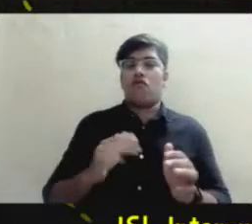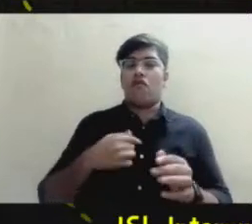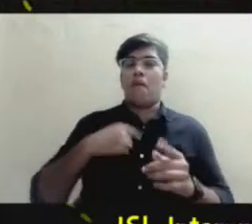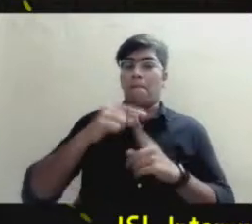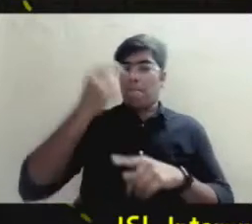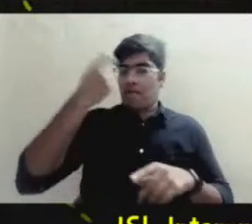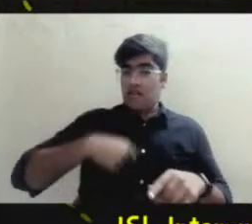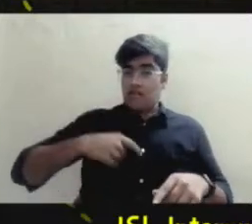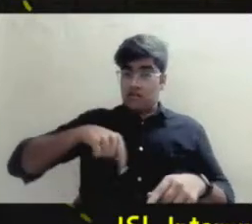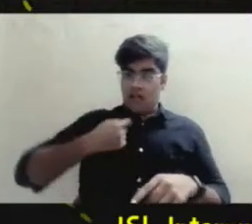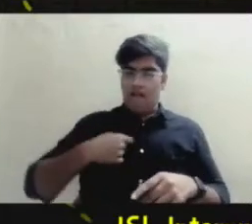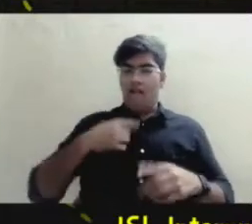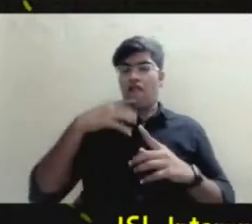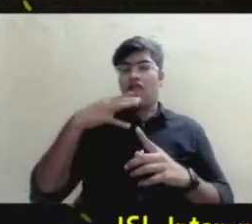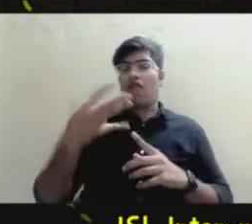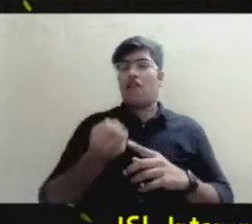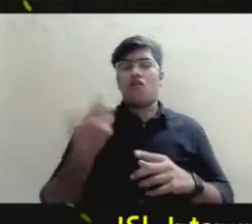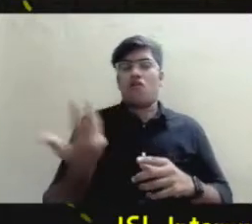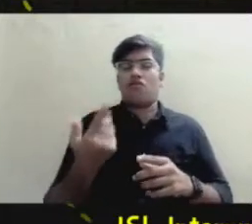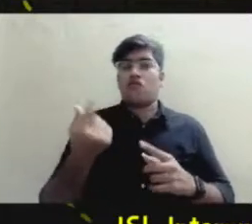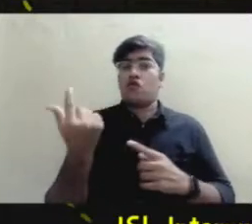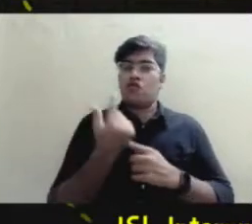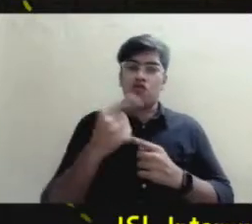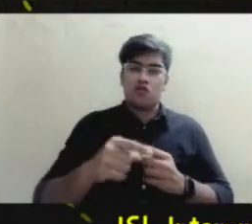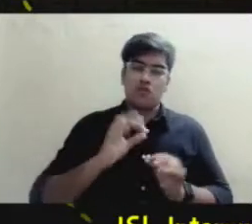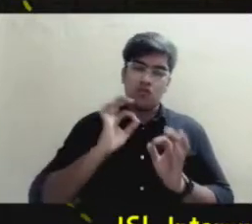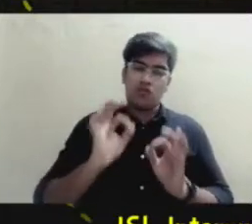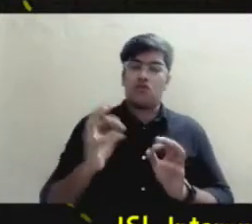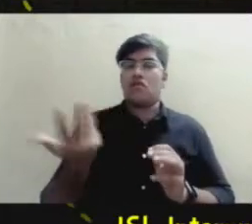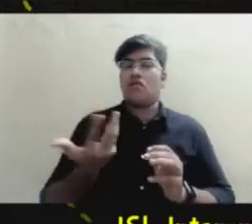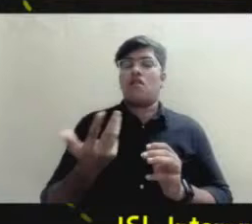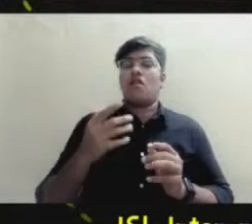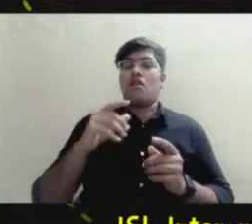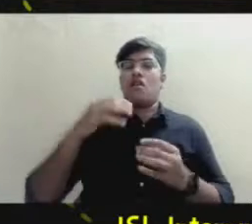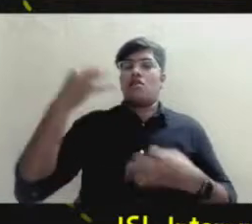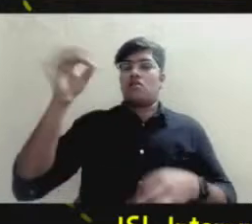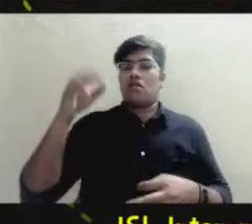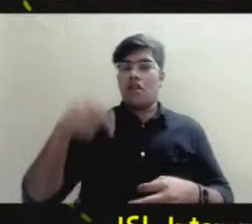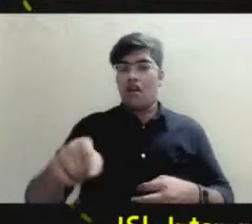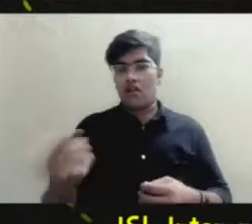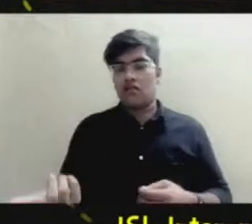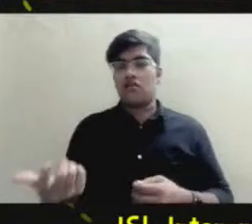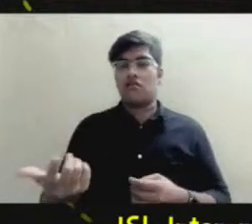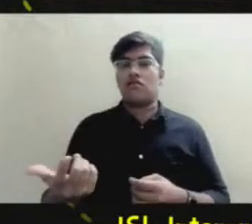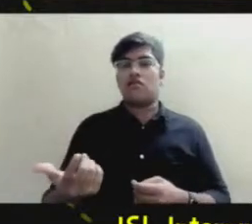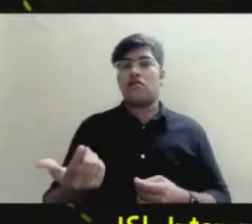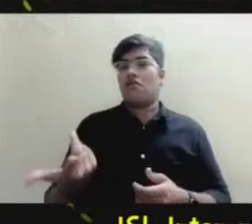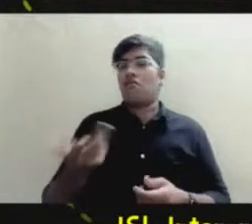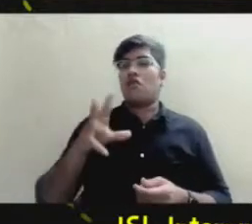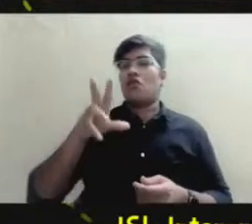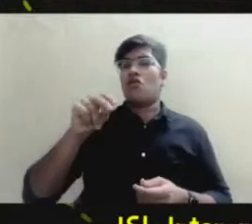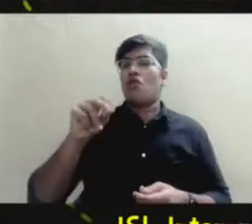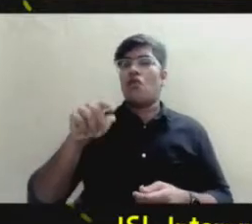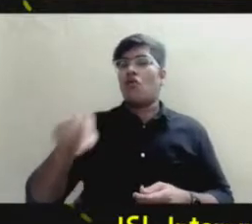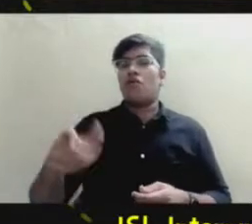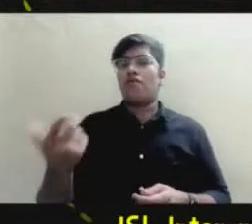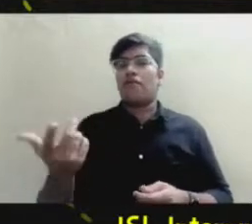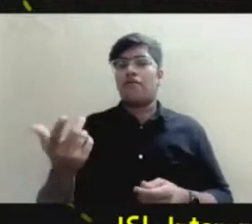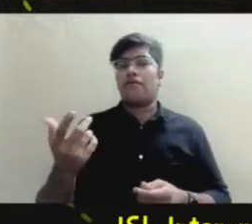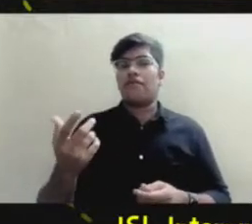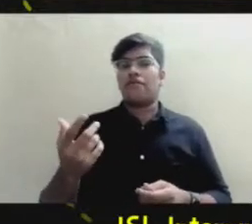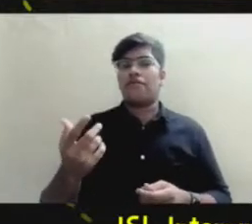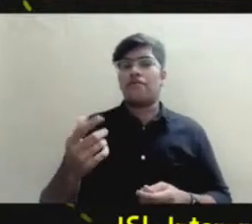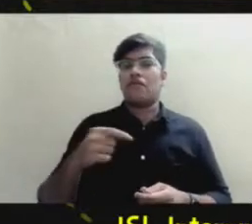useful to also look at dance and to perhaps not even with a sense of